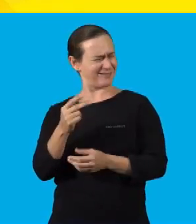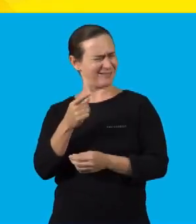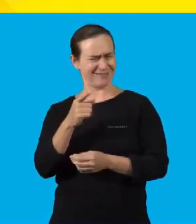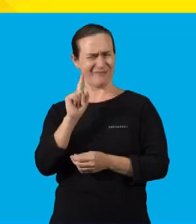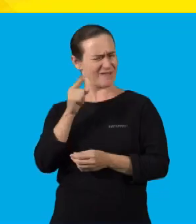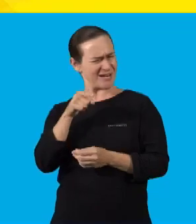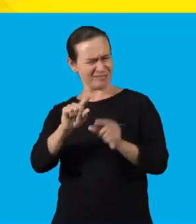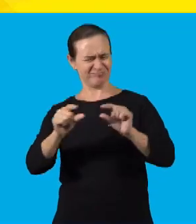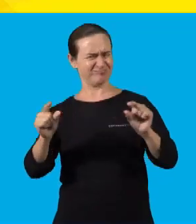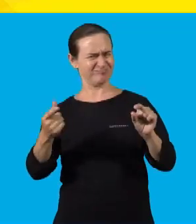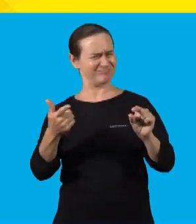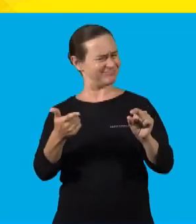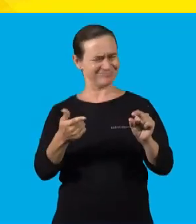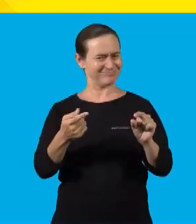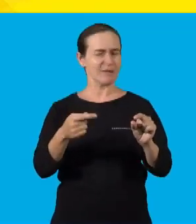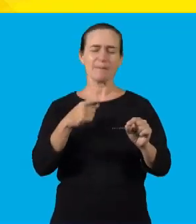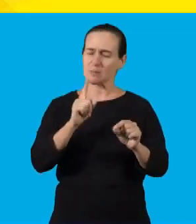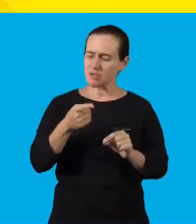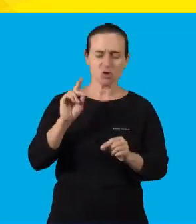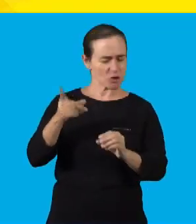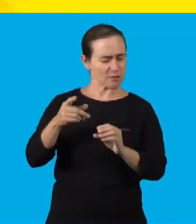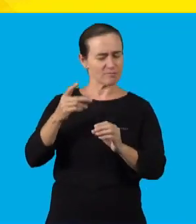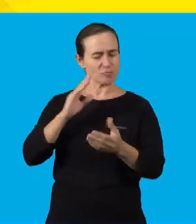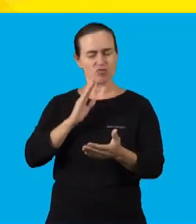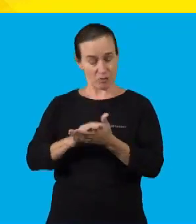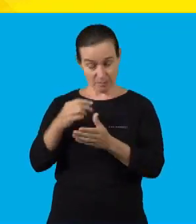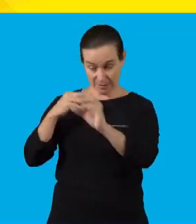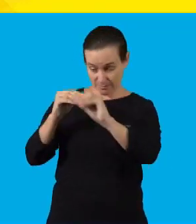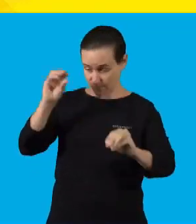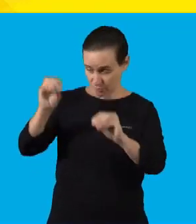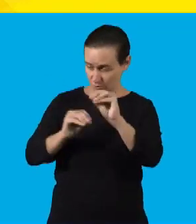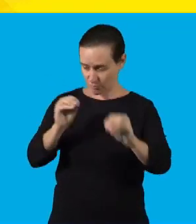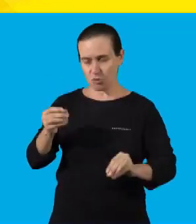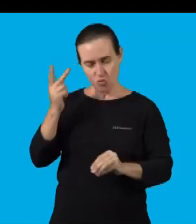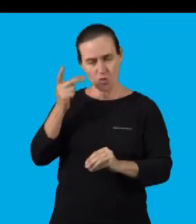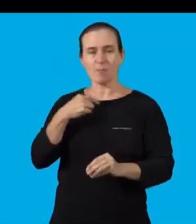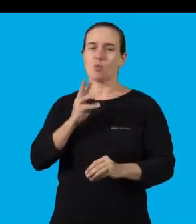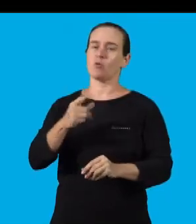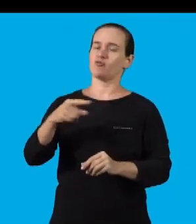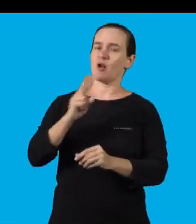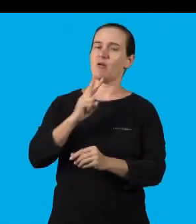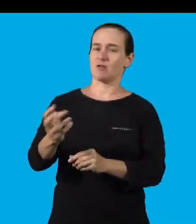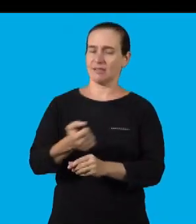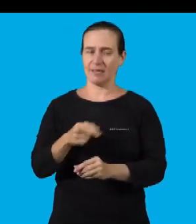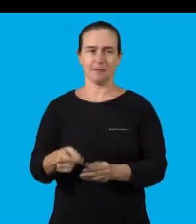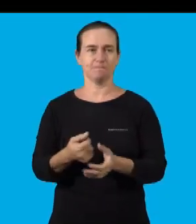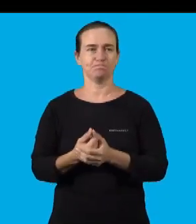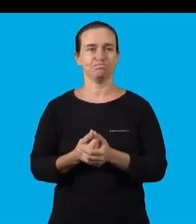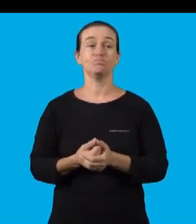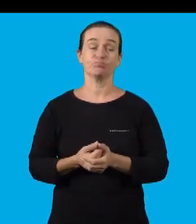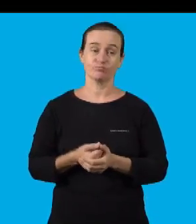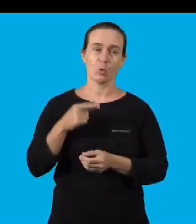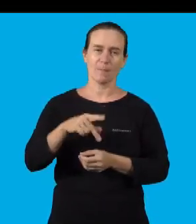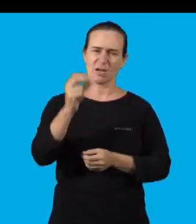you need to just substitute and trust that you will get to the correct answer. Let's look at the first question there. It says, write down